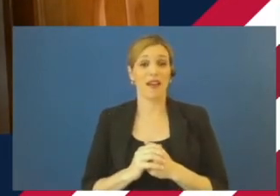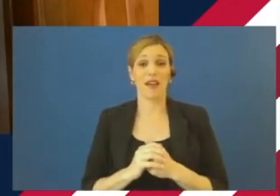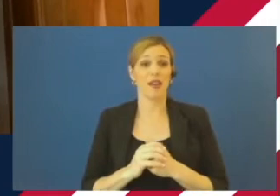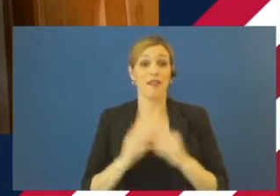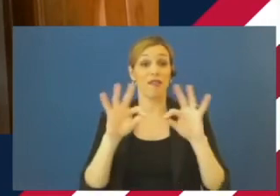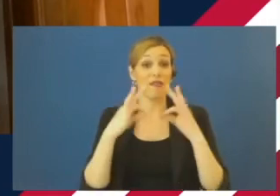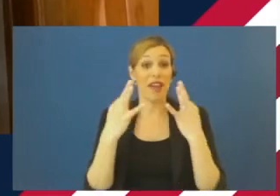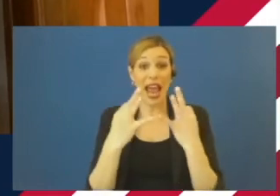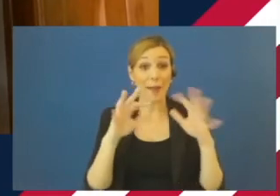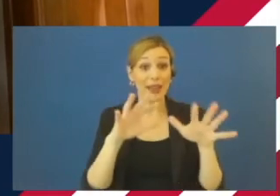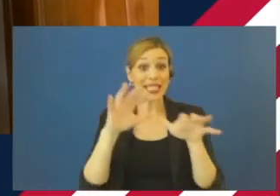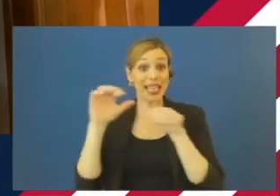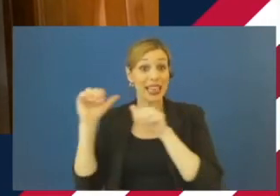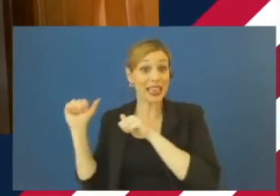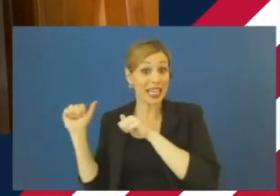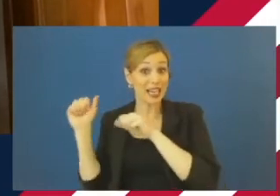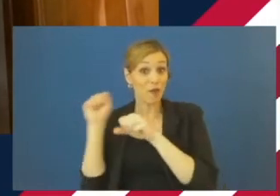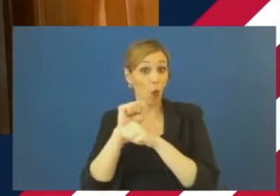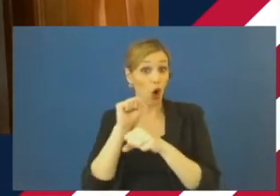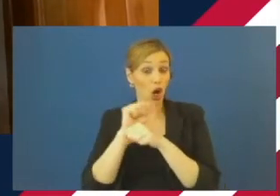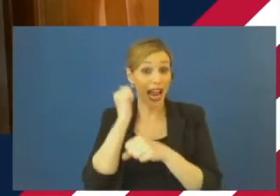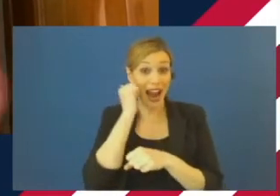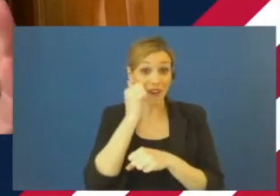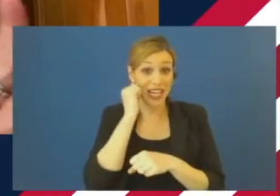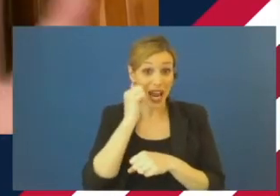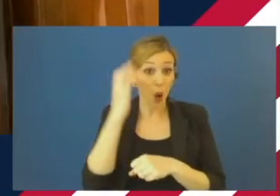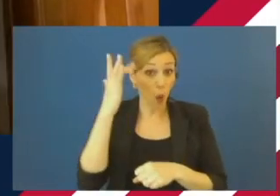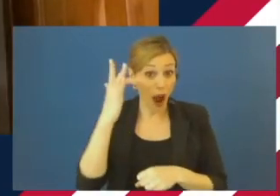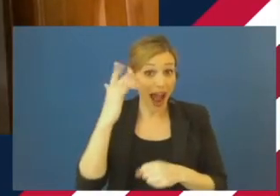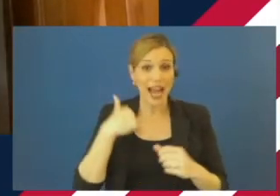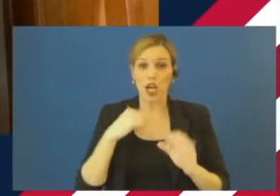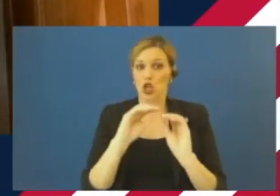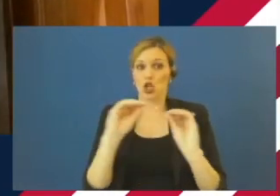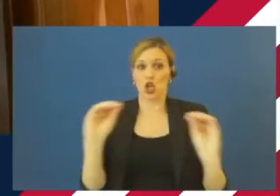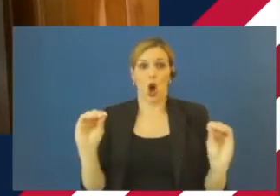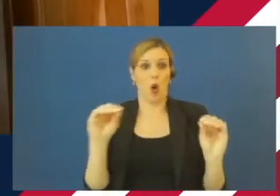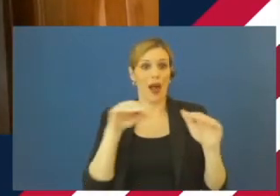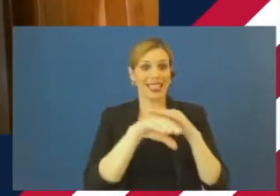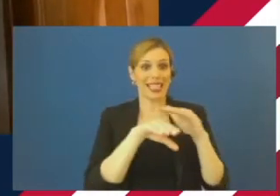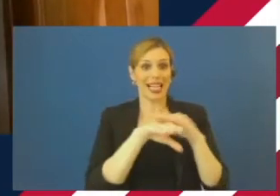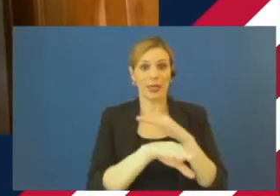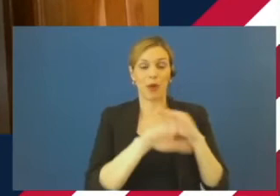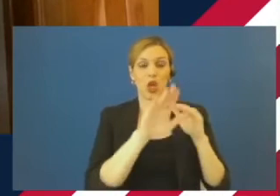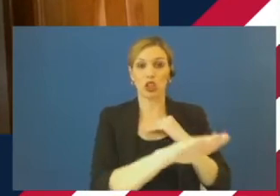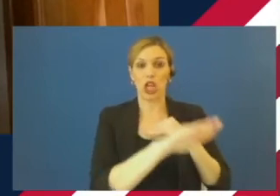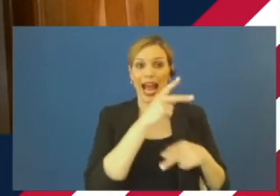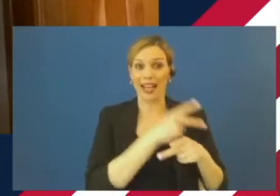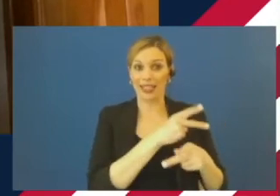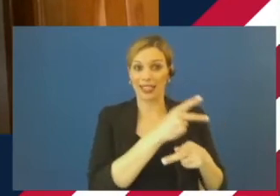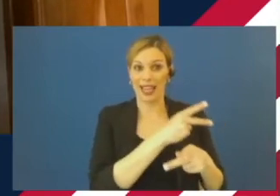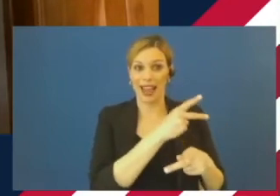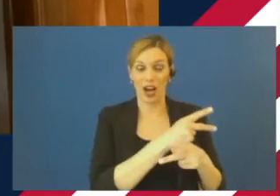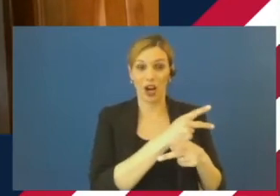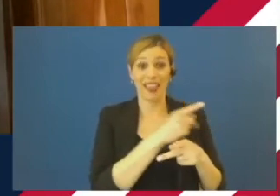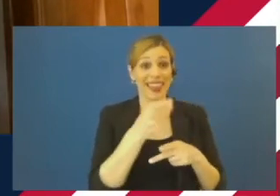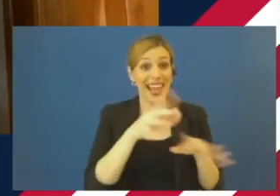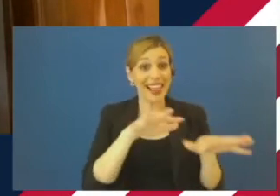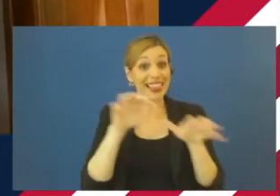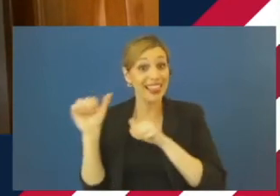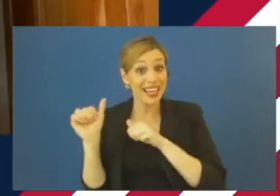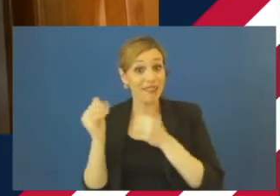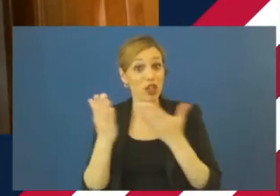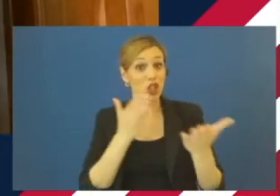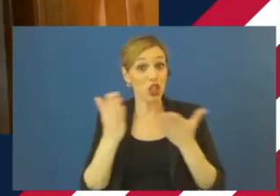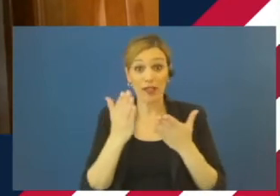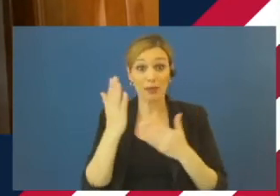accessible childcare, and every day military families choose to leave their service because of lack of accessible childcare. We must